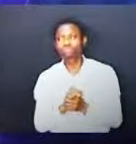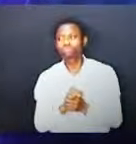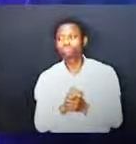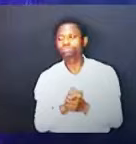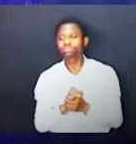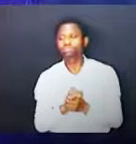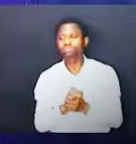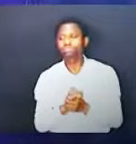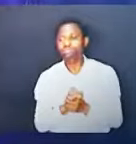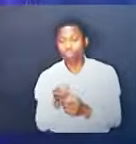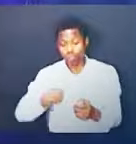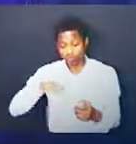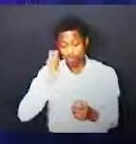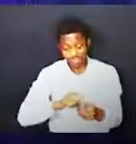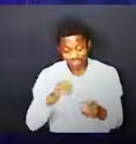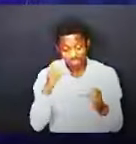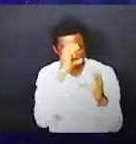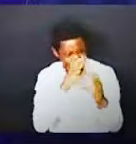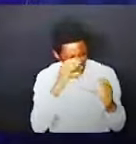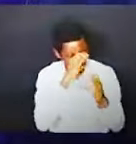these